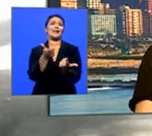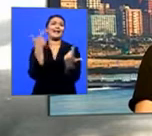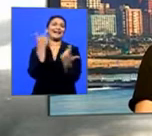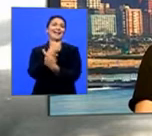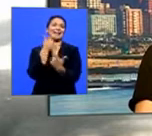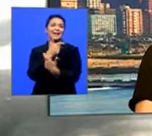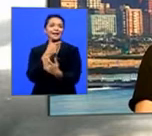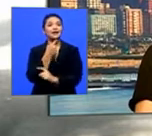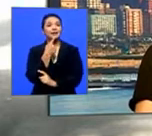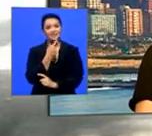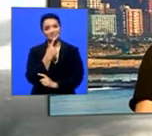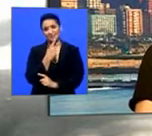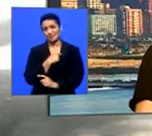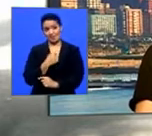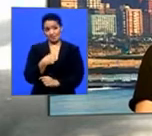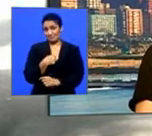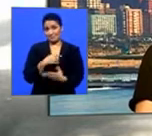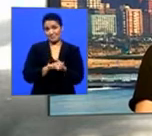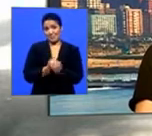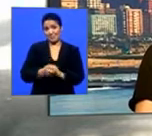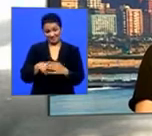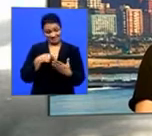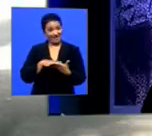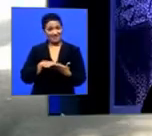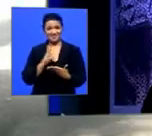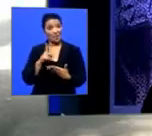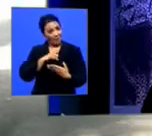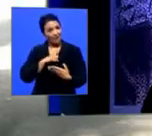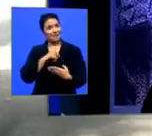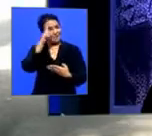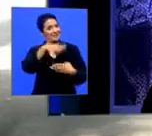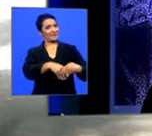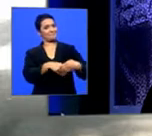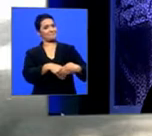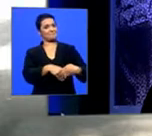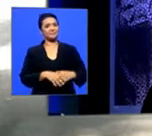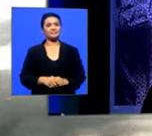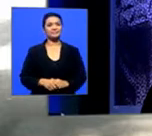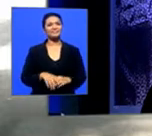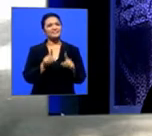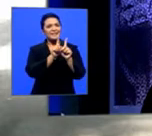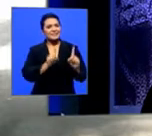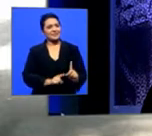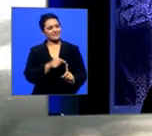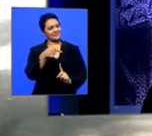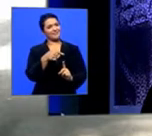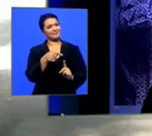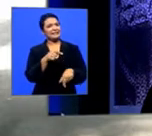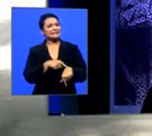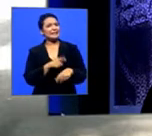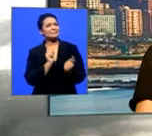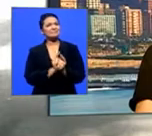it's obviously the converse is true. I'll never wash mine. Tell us what your most special Madiba moment is.